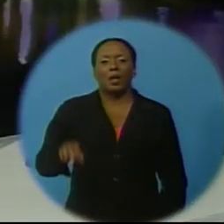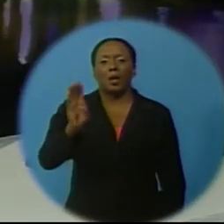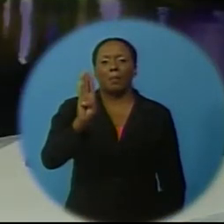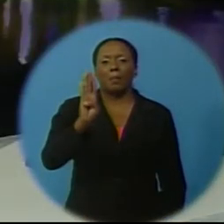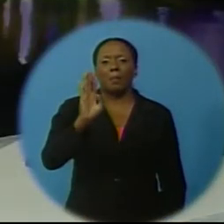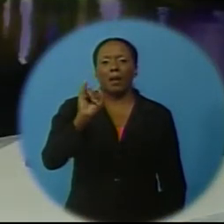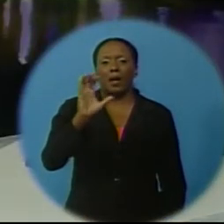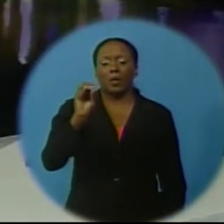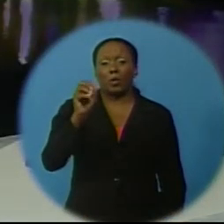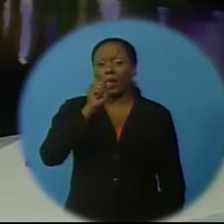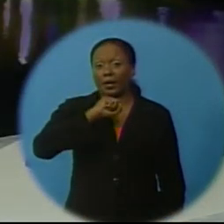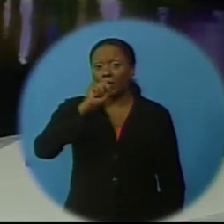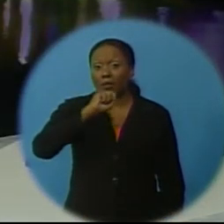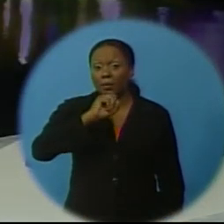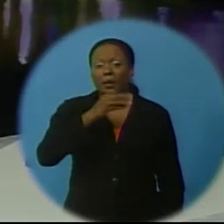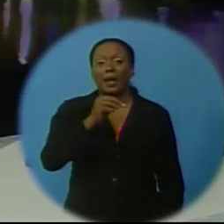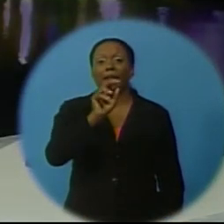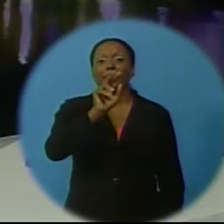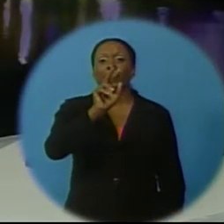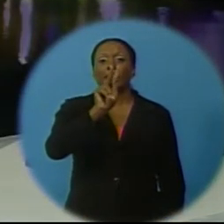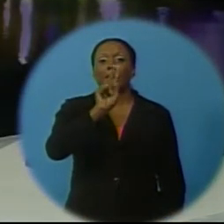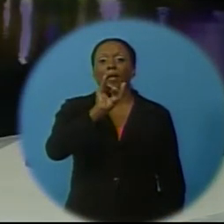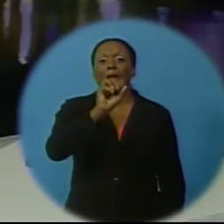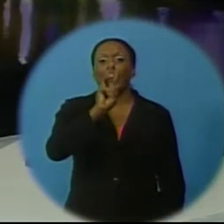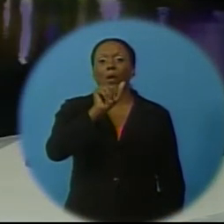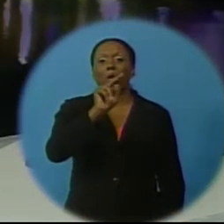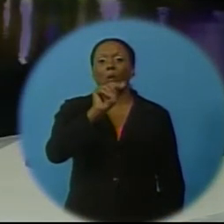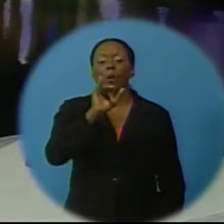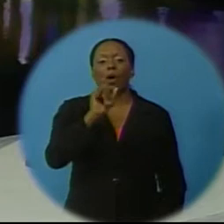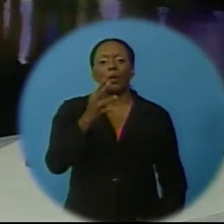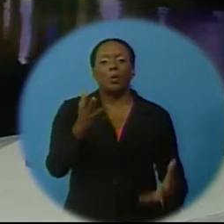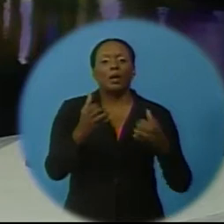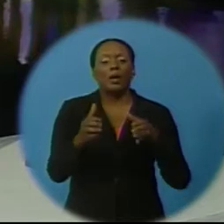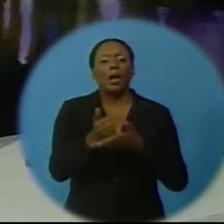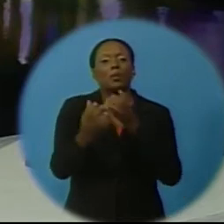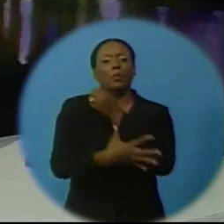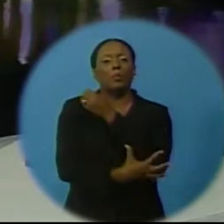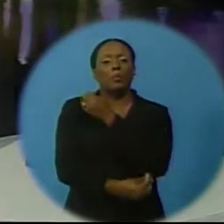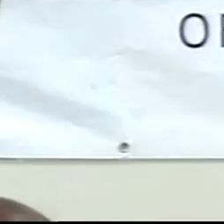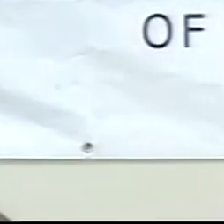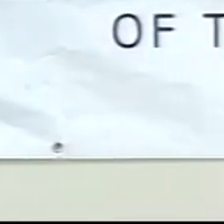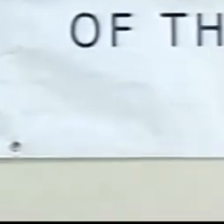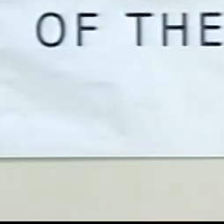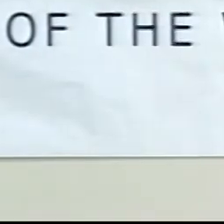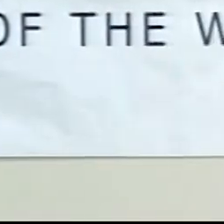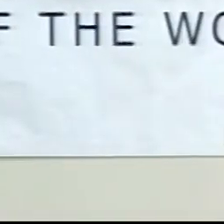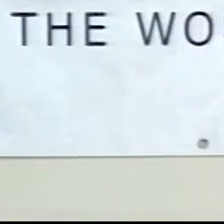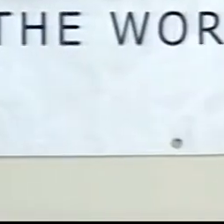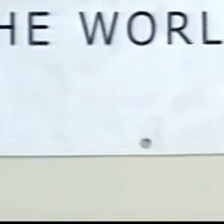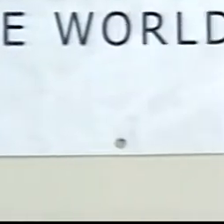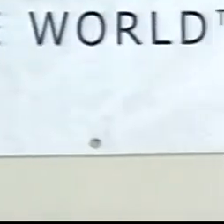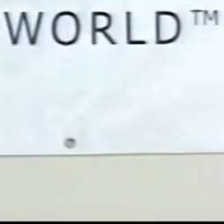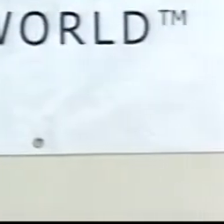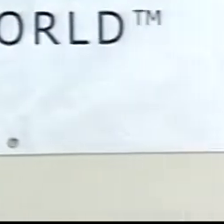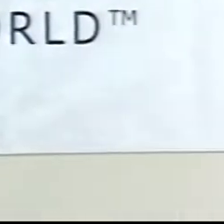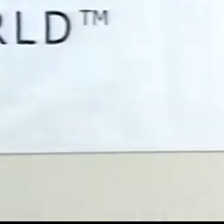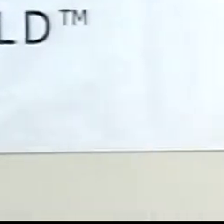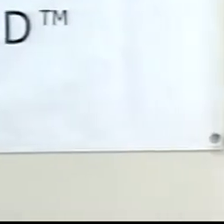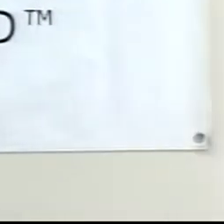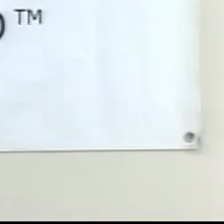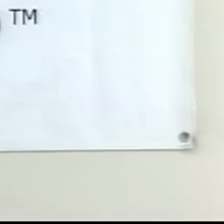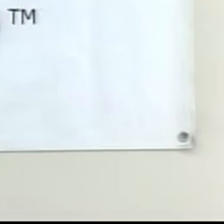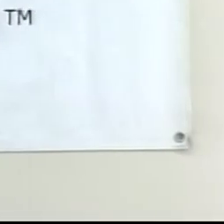BICO and the Kiwanis Club have launched a joint venture to help the less fortunate in the island. The initiative scheduled for the Massey Car Park at Warrens on the